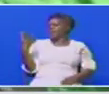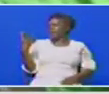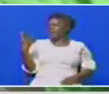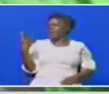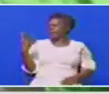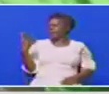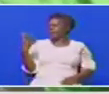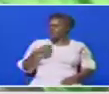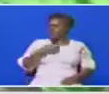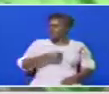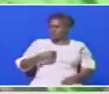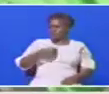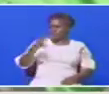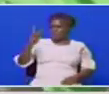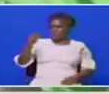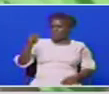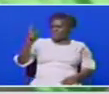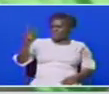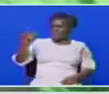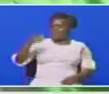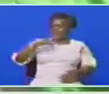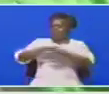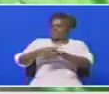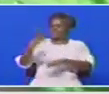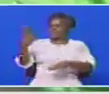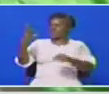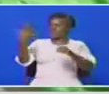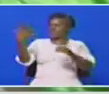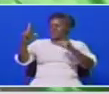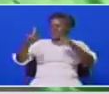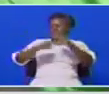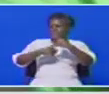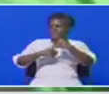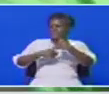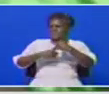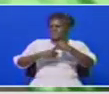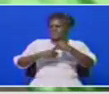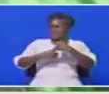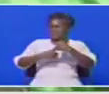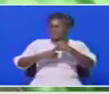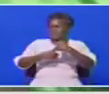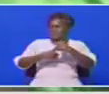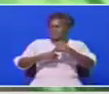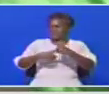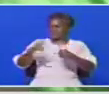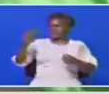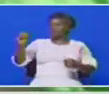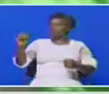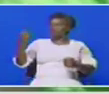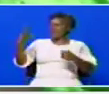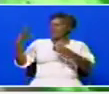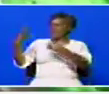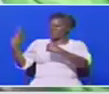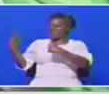Yeah, sorry, this Mwala, I got 58, 56. In Mwala, I got 56. Alfred got